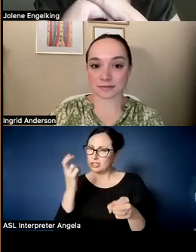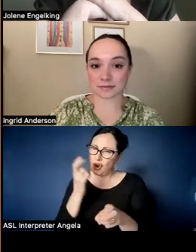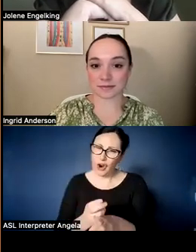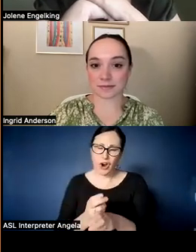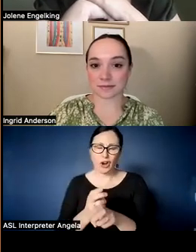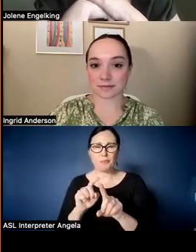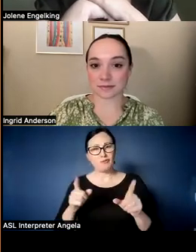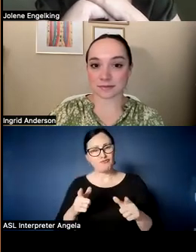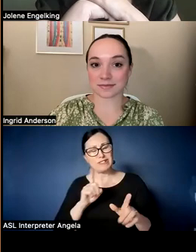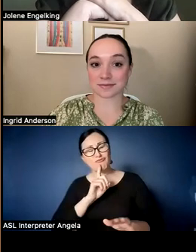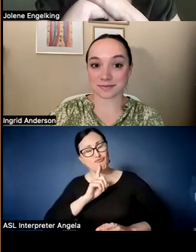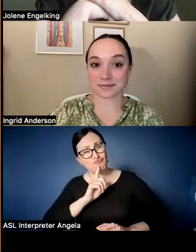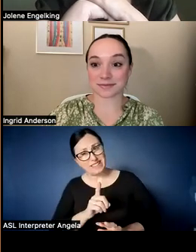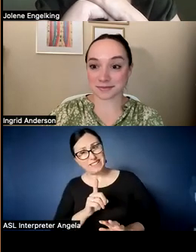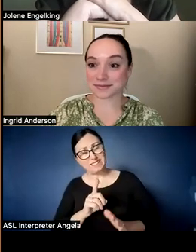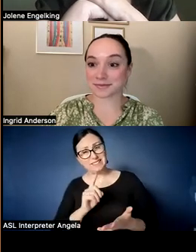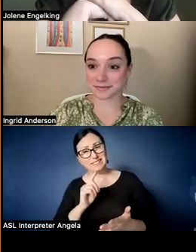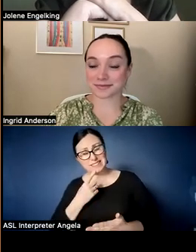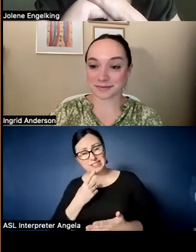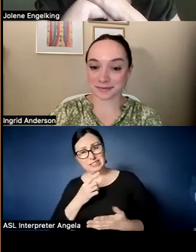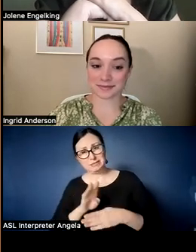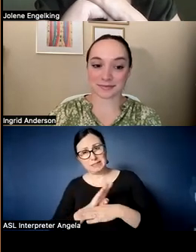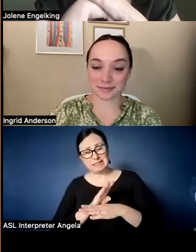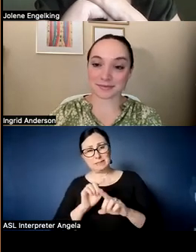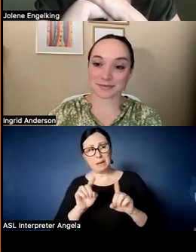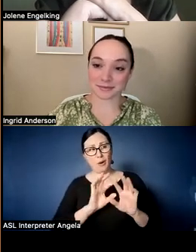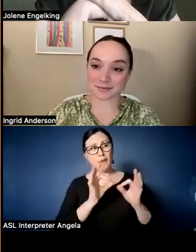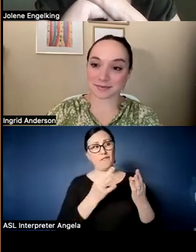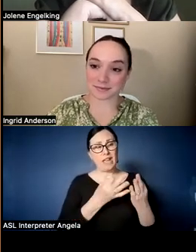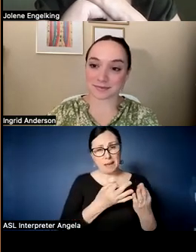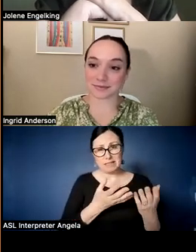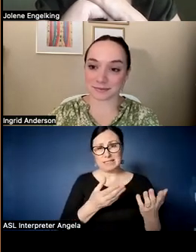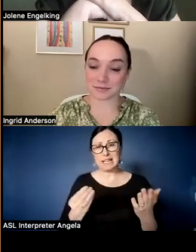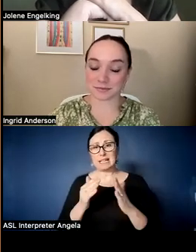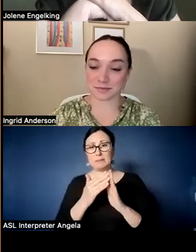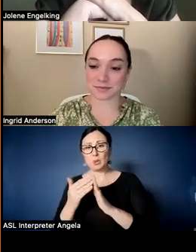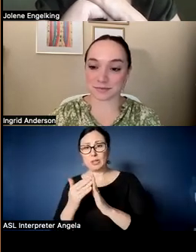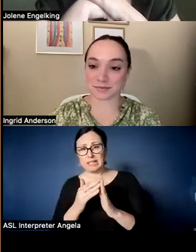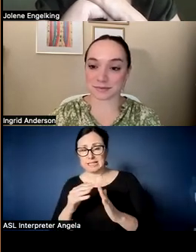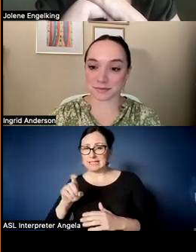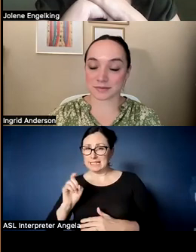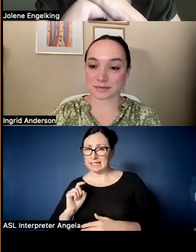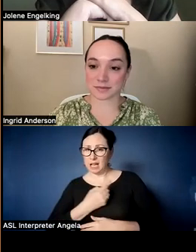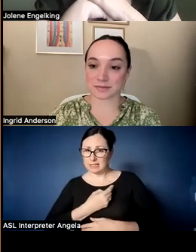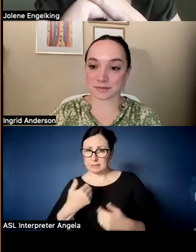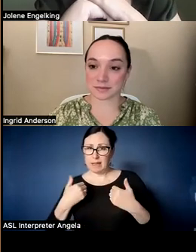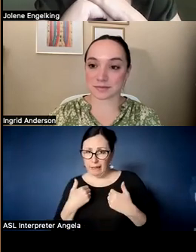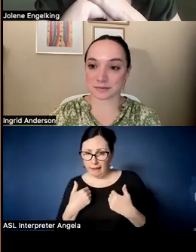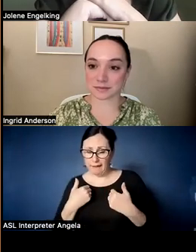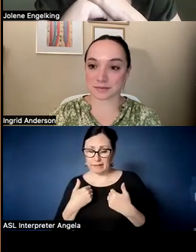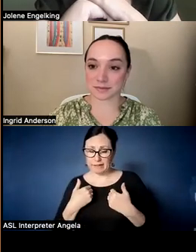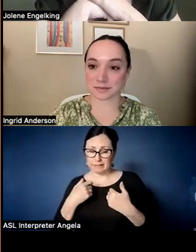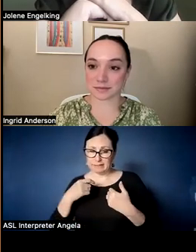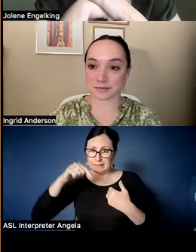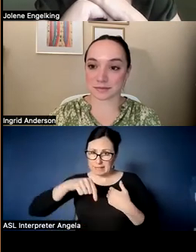and our communities and our families need us to be having these conversations, to be breaking down some of this,